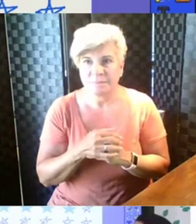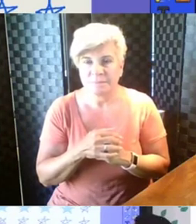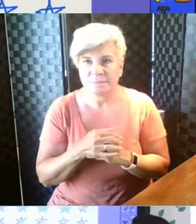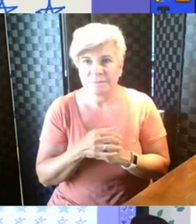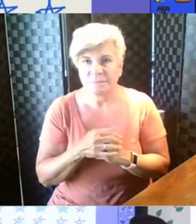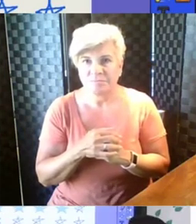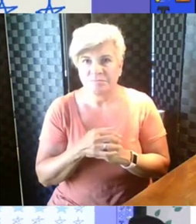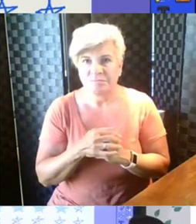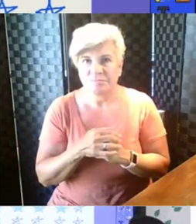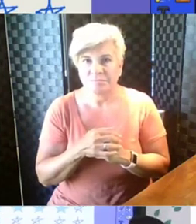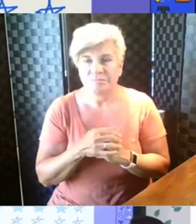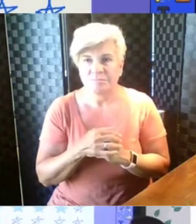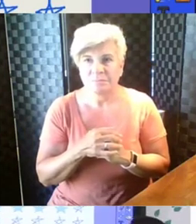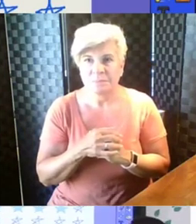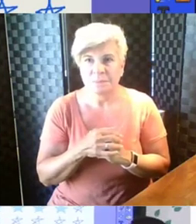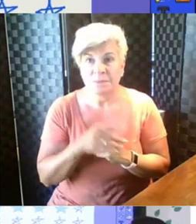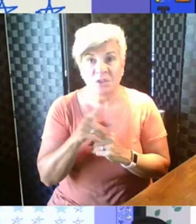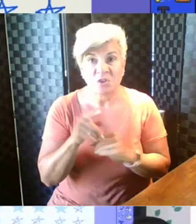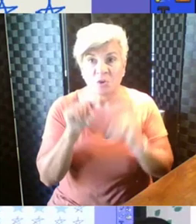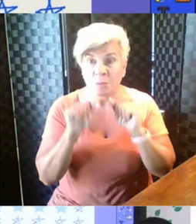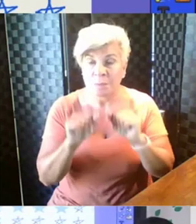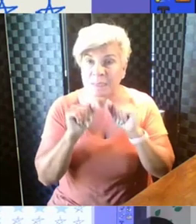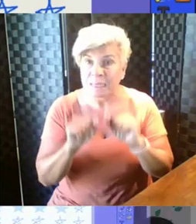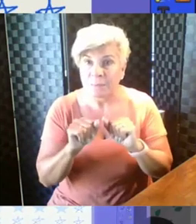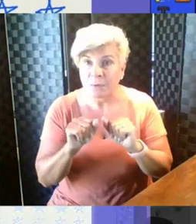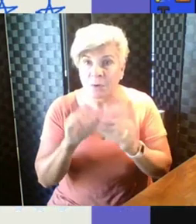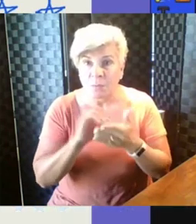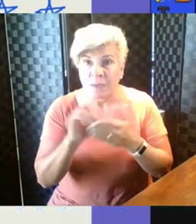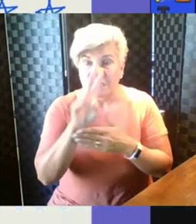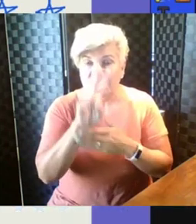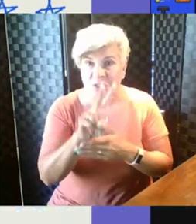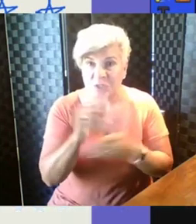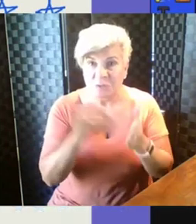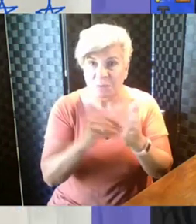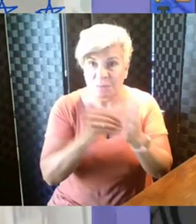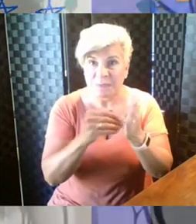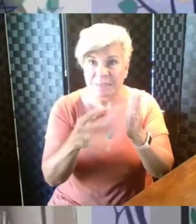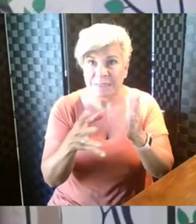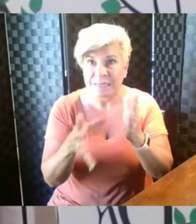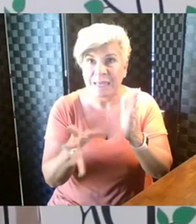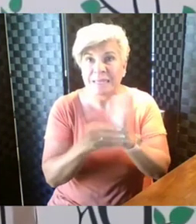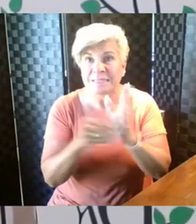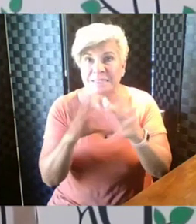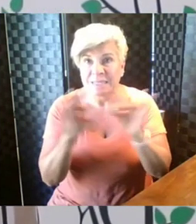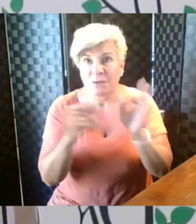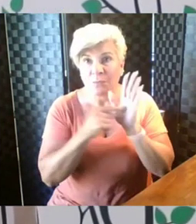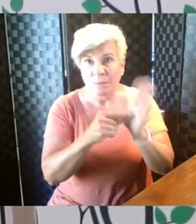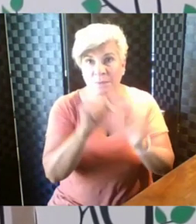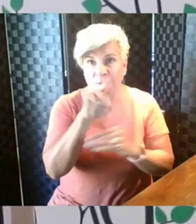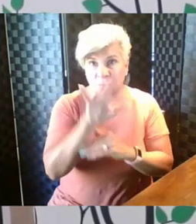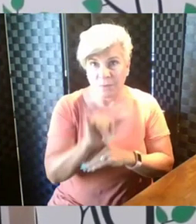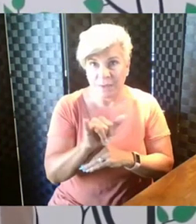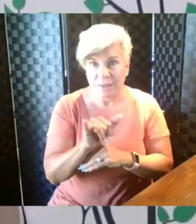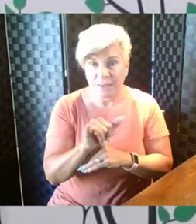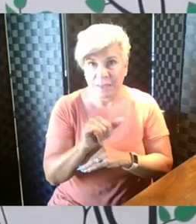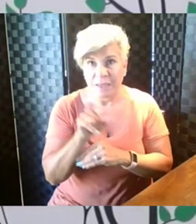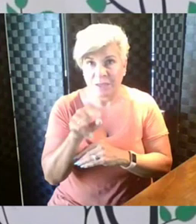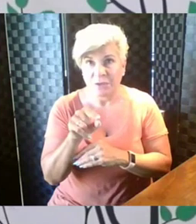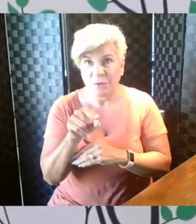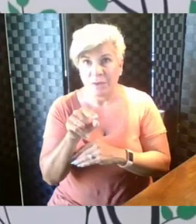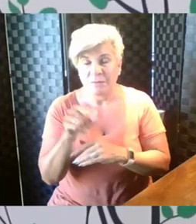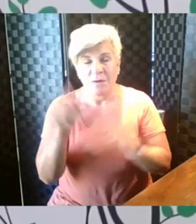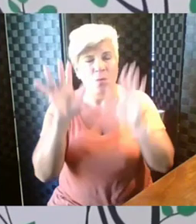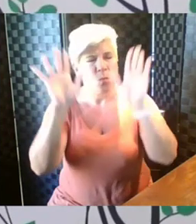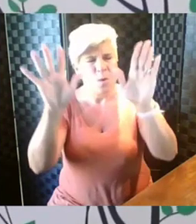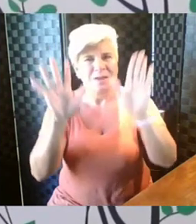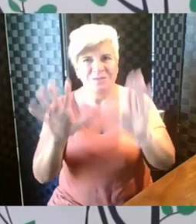All right. You have been able to write 2 repeated addition sentences that represent an array today, and you have done